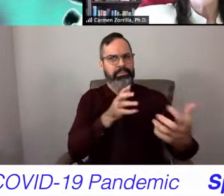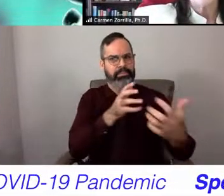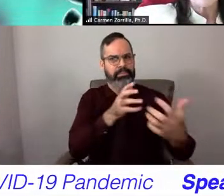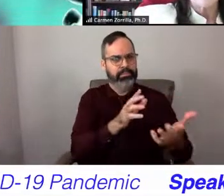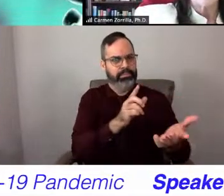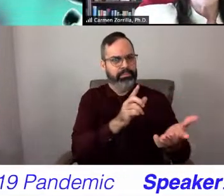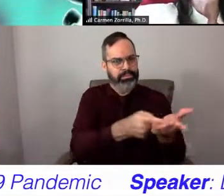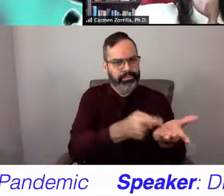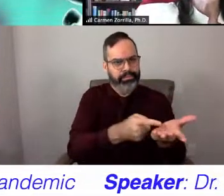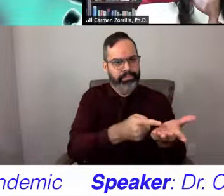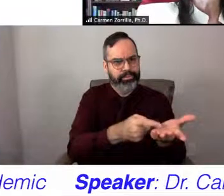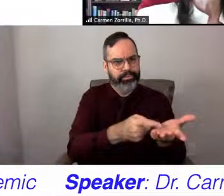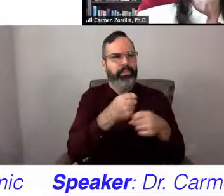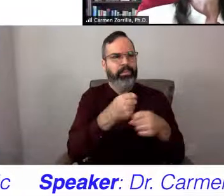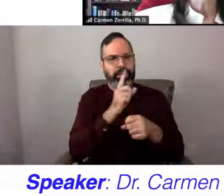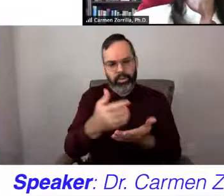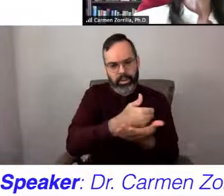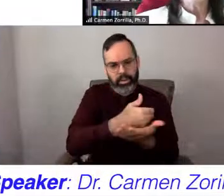we need.